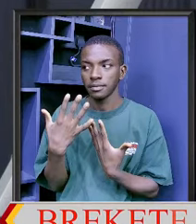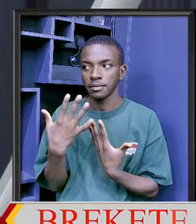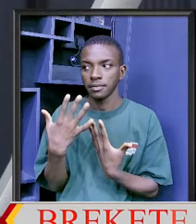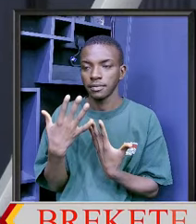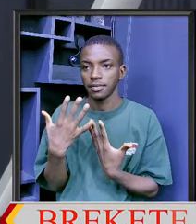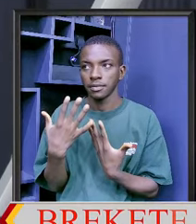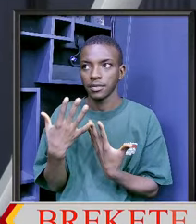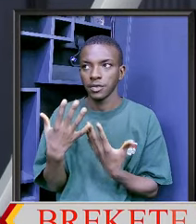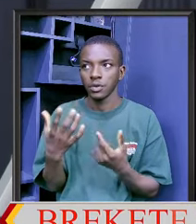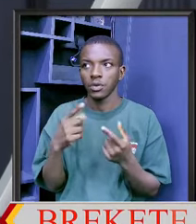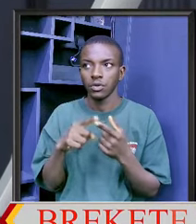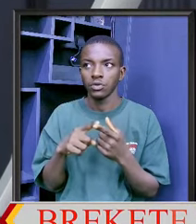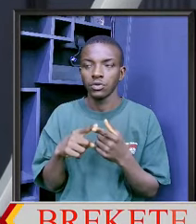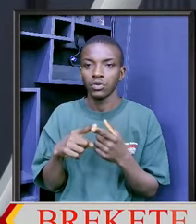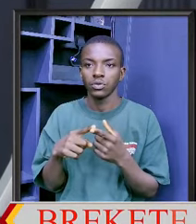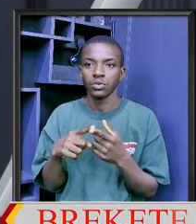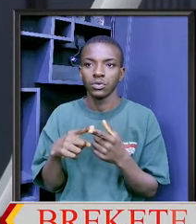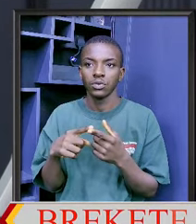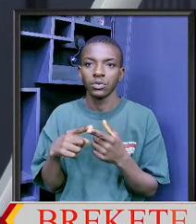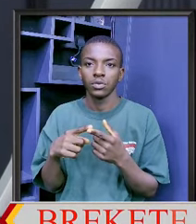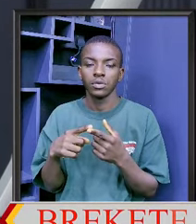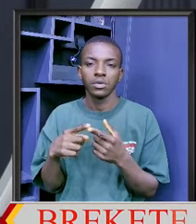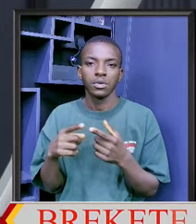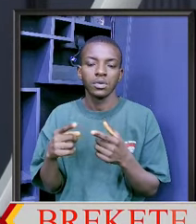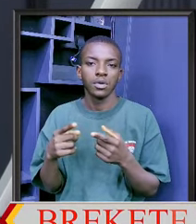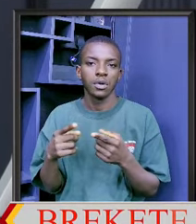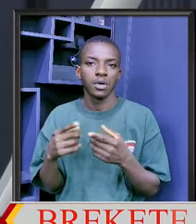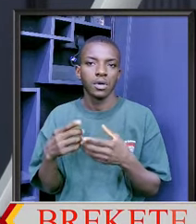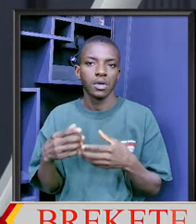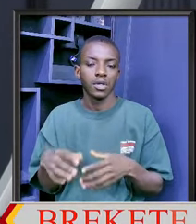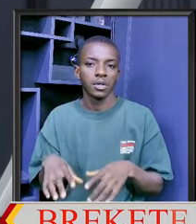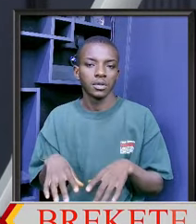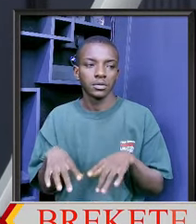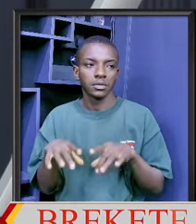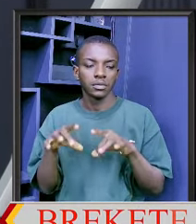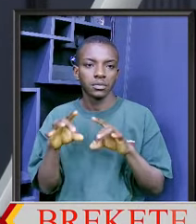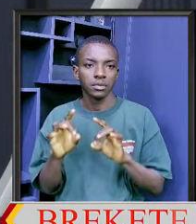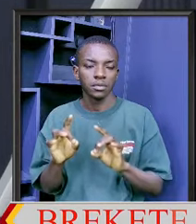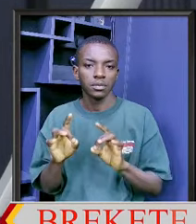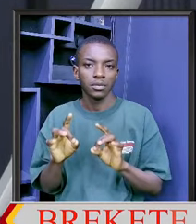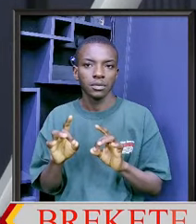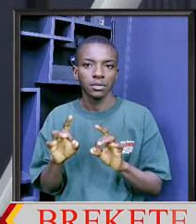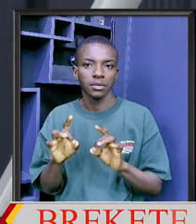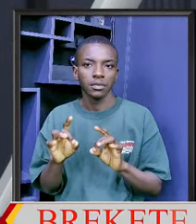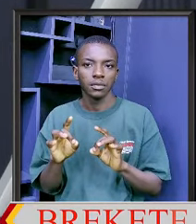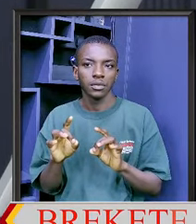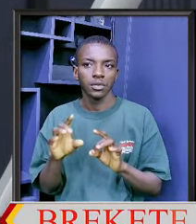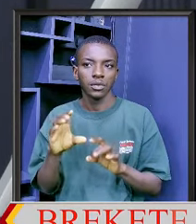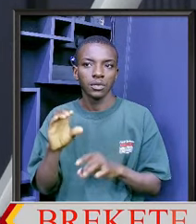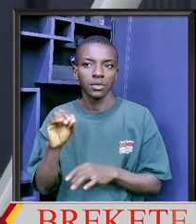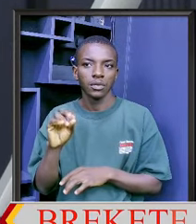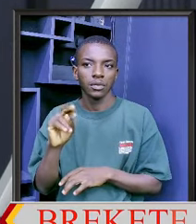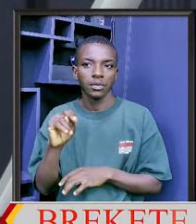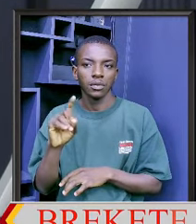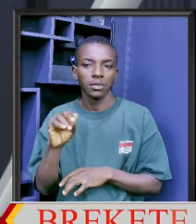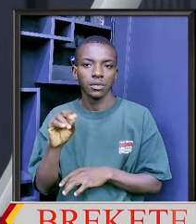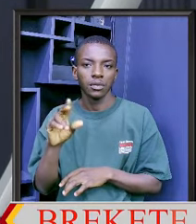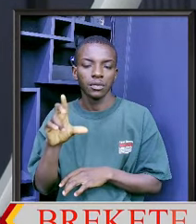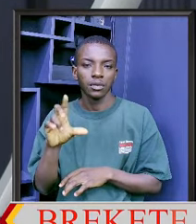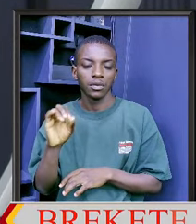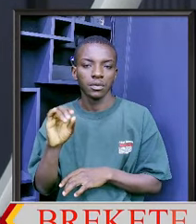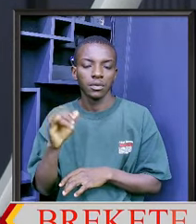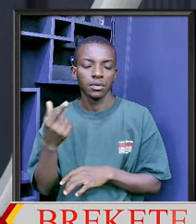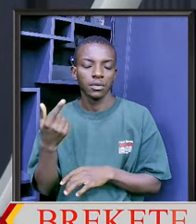we want to condole one of us.